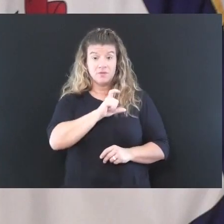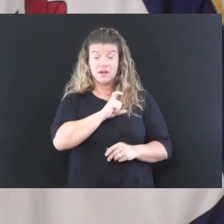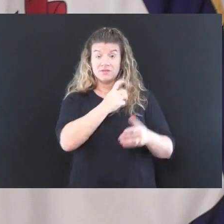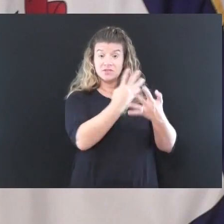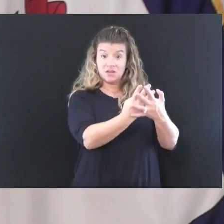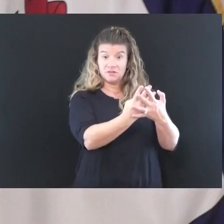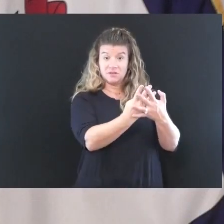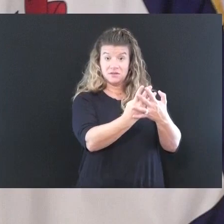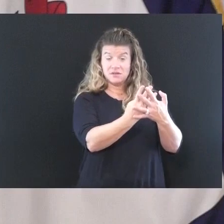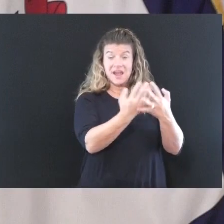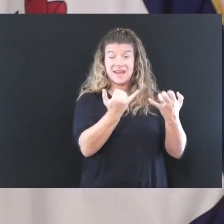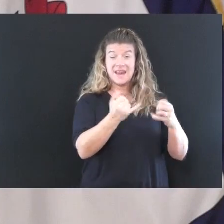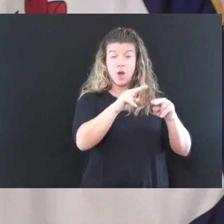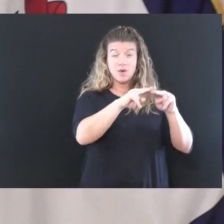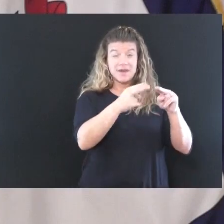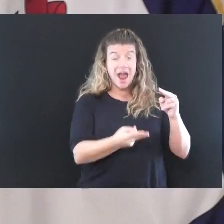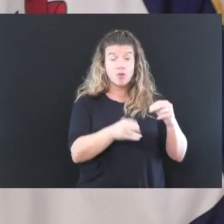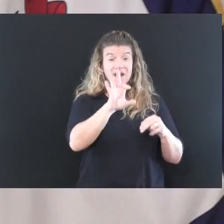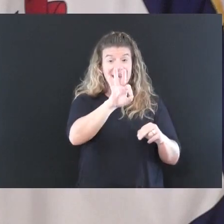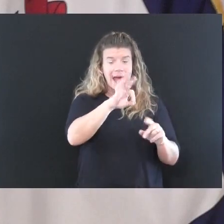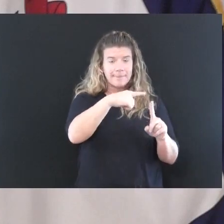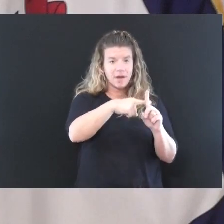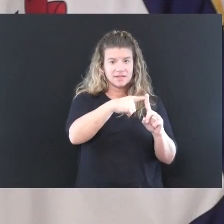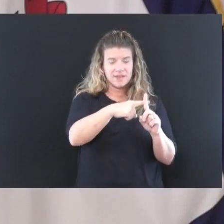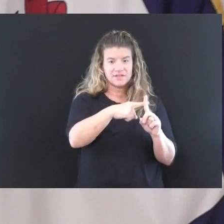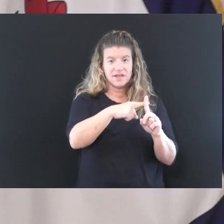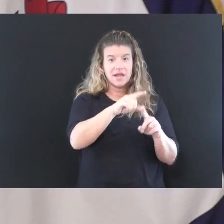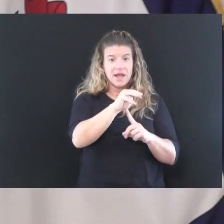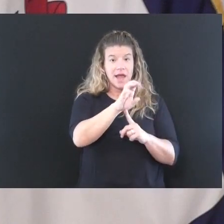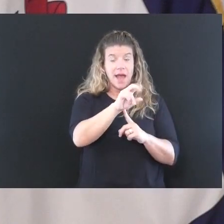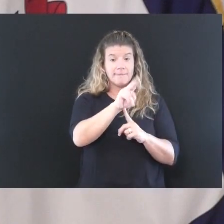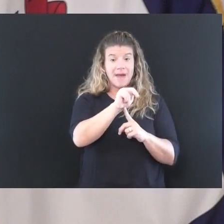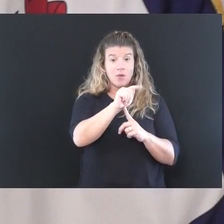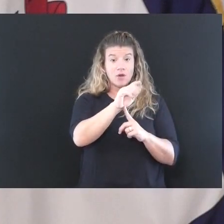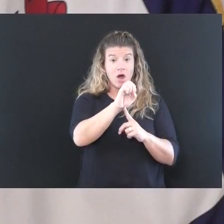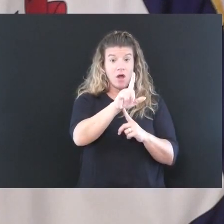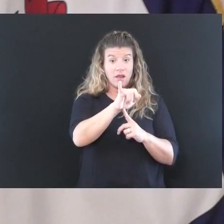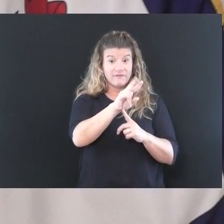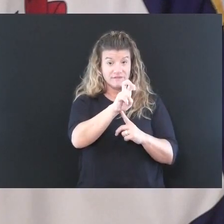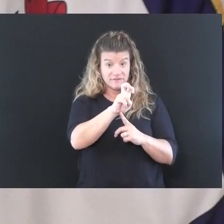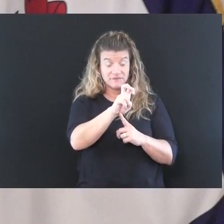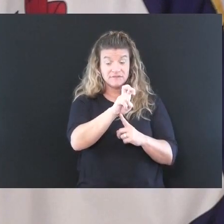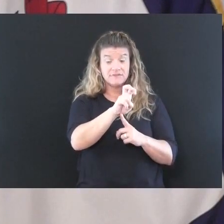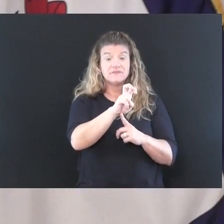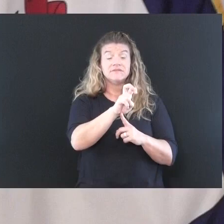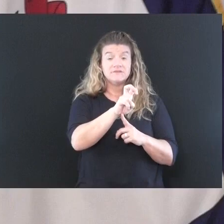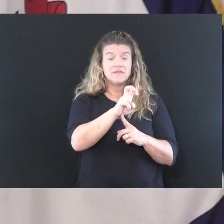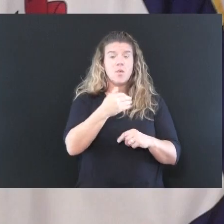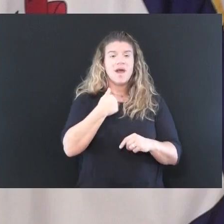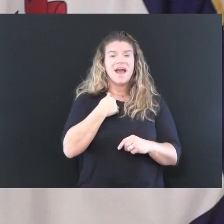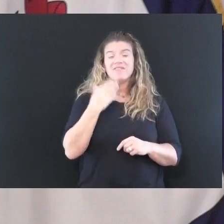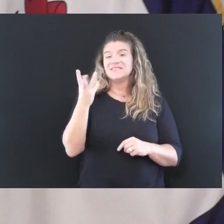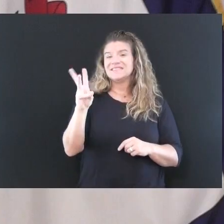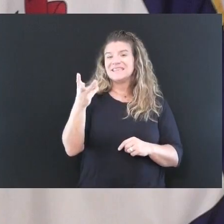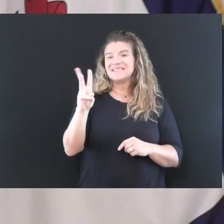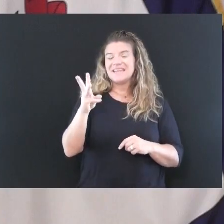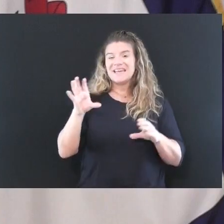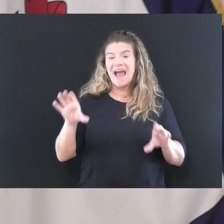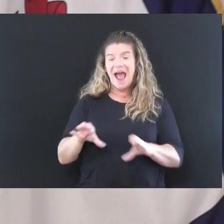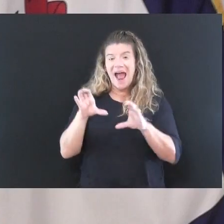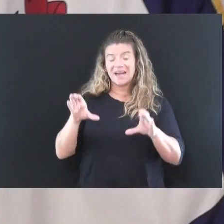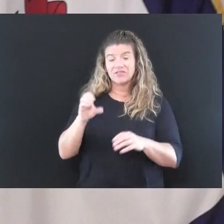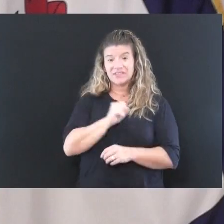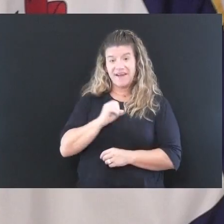we're down to 9 positives now at Mount Olive. We have 16 active